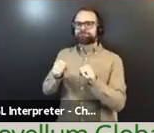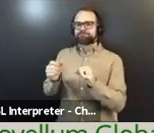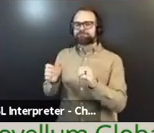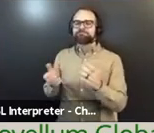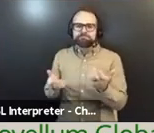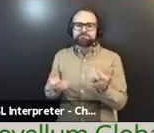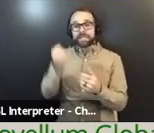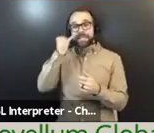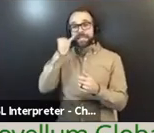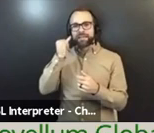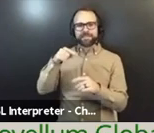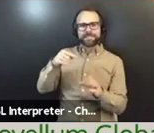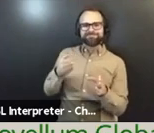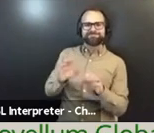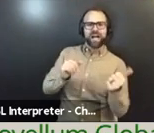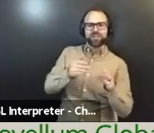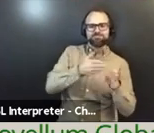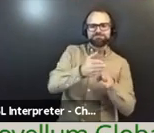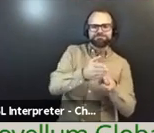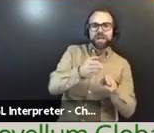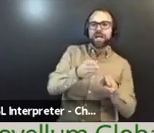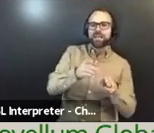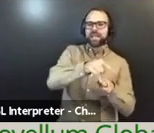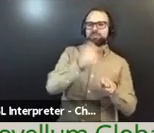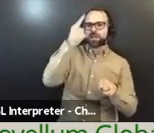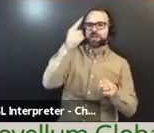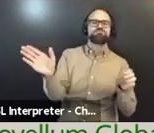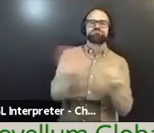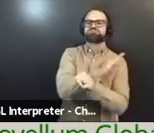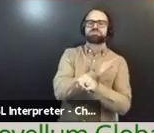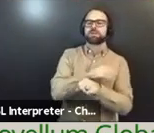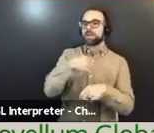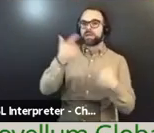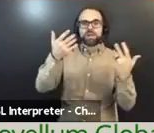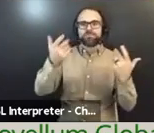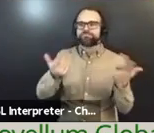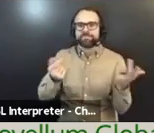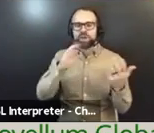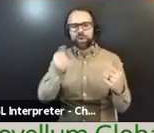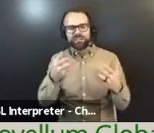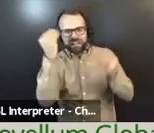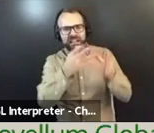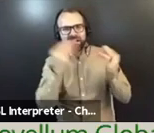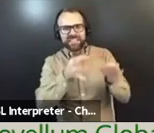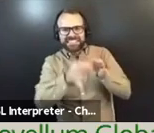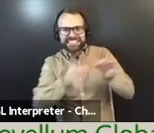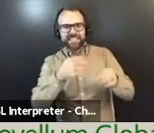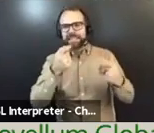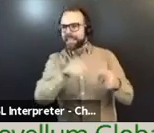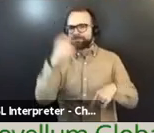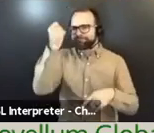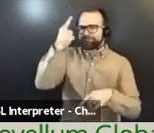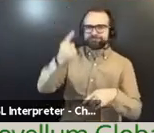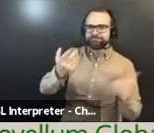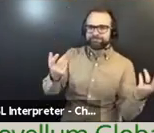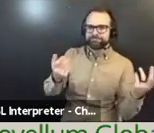space, we'd probably recommend them, say, you know, they'll just understand, they'll just get it, versus you banging your head against the wall because they don't understand the technology. So